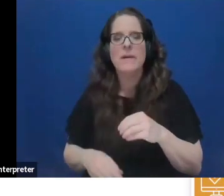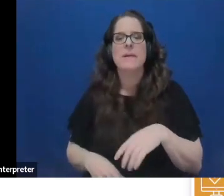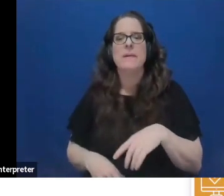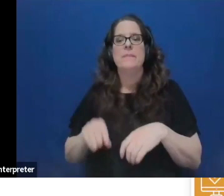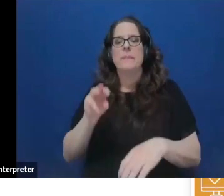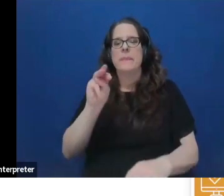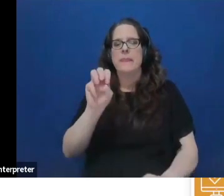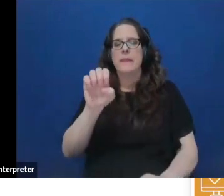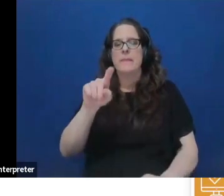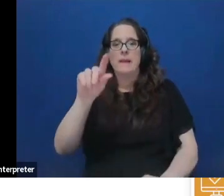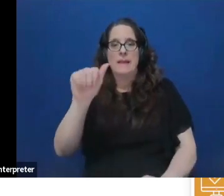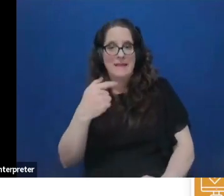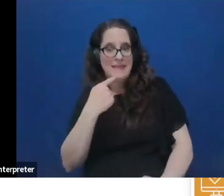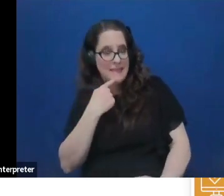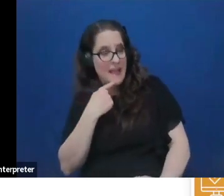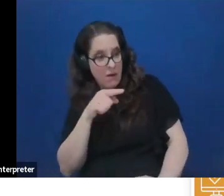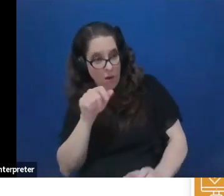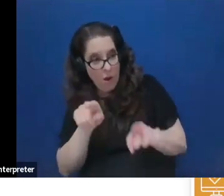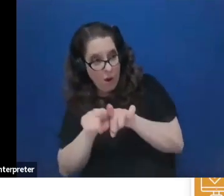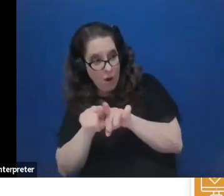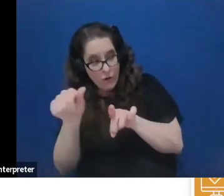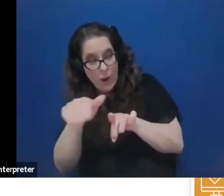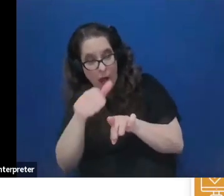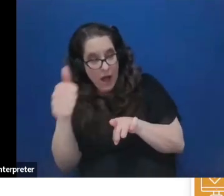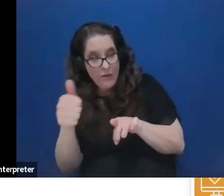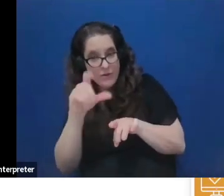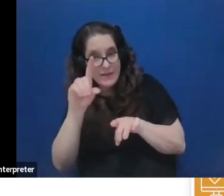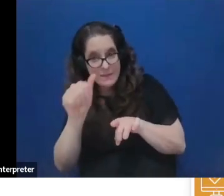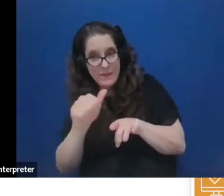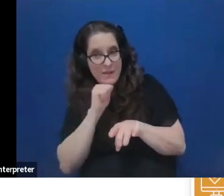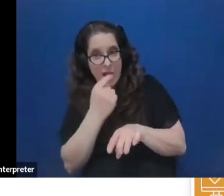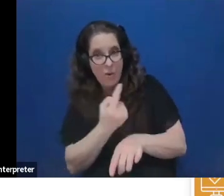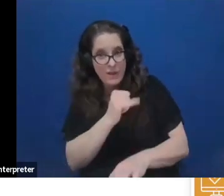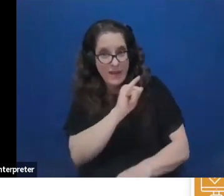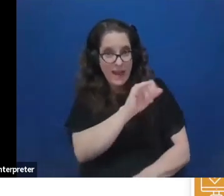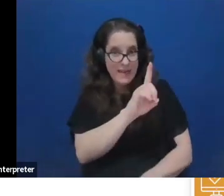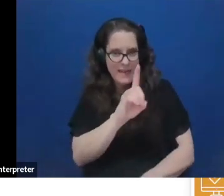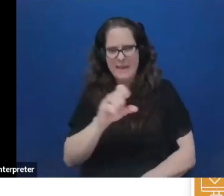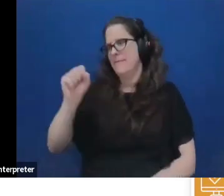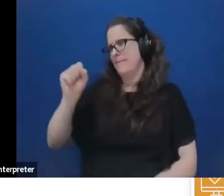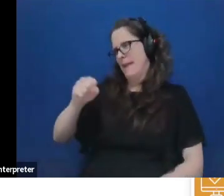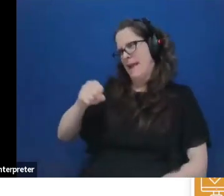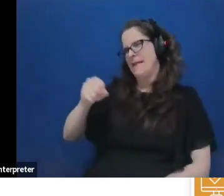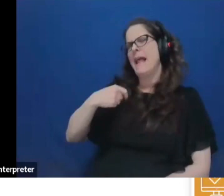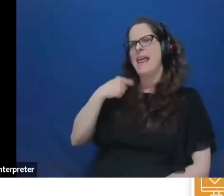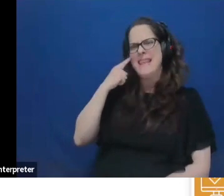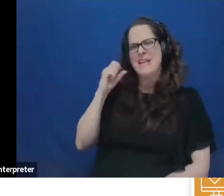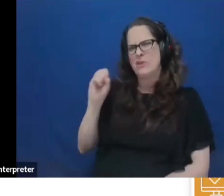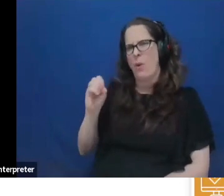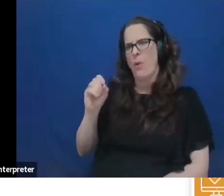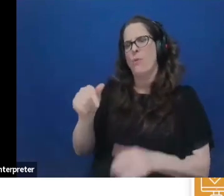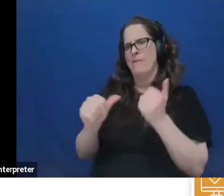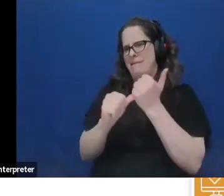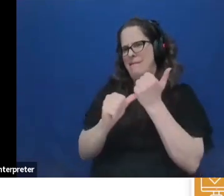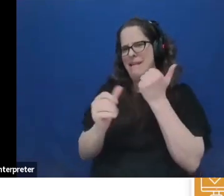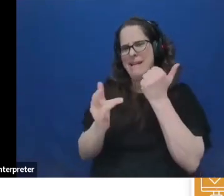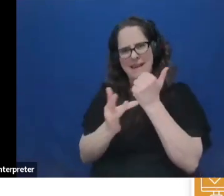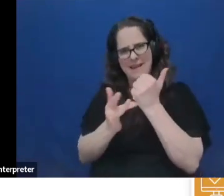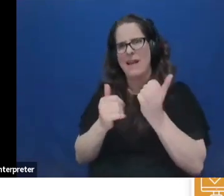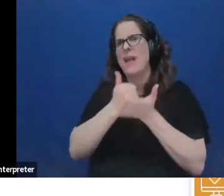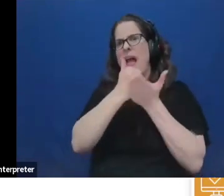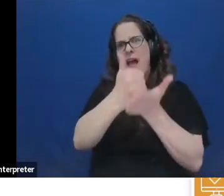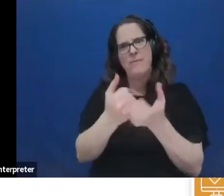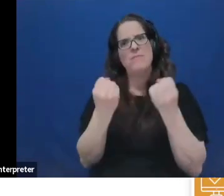other disability other than IDD? yeah, I think so. I think definitely, Yes. yes. Assistive technology helps a lot of